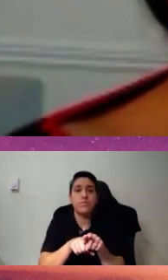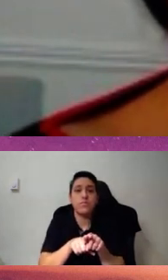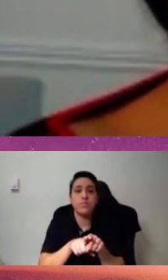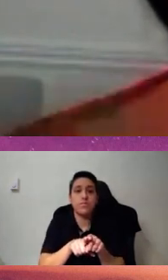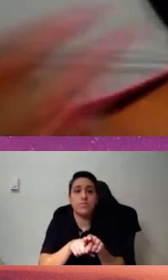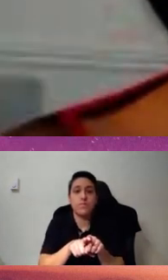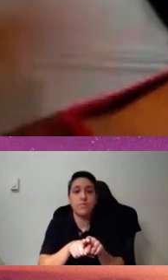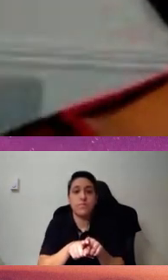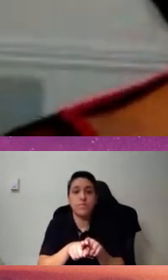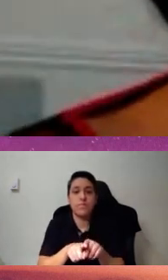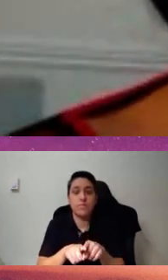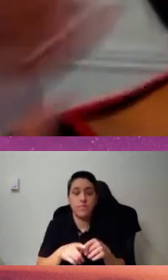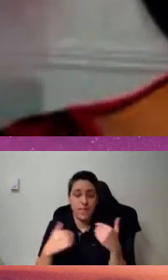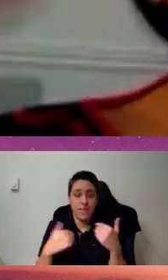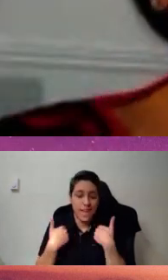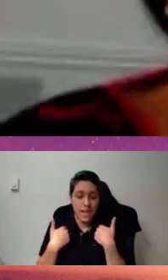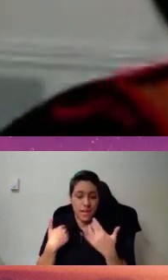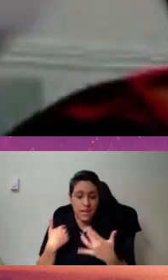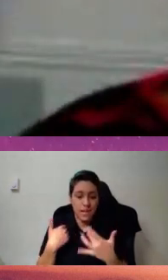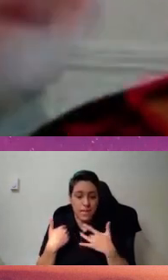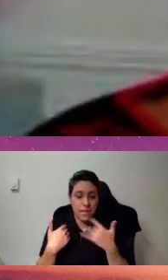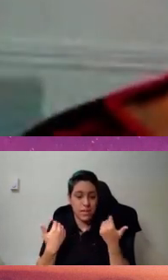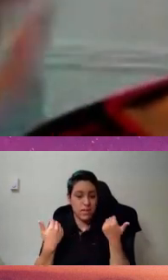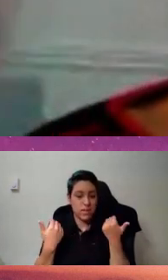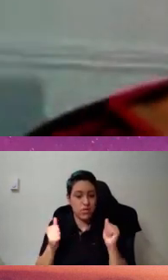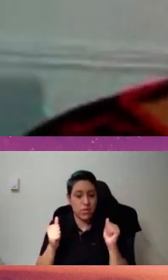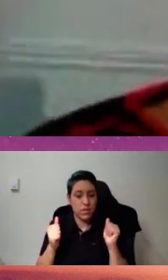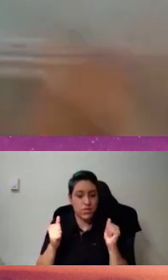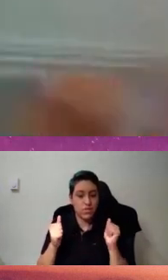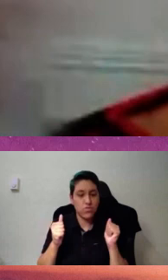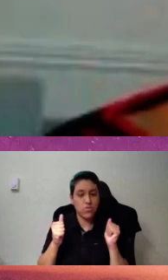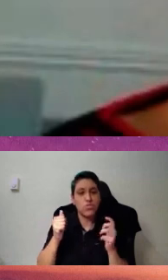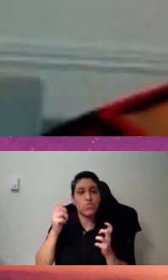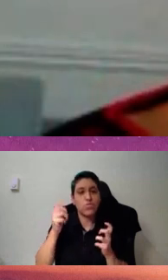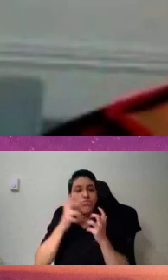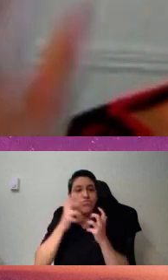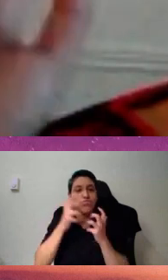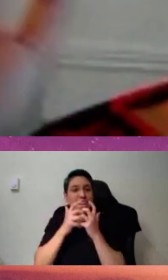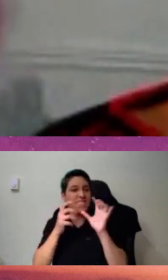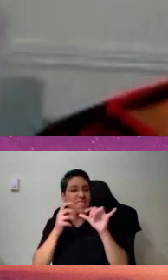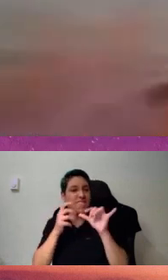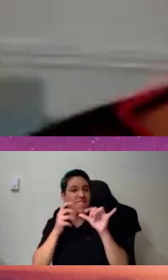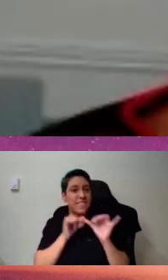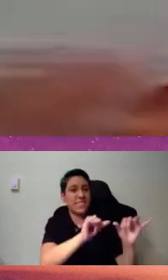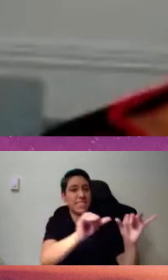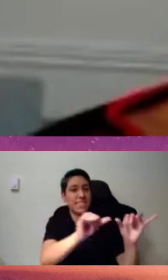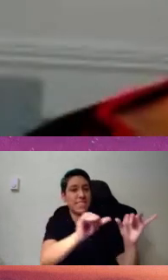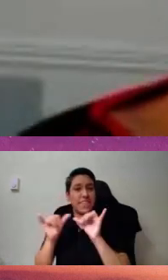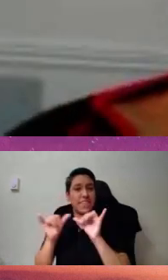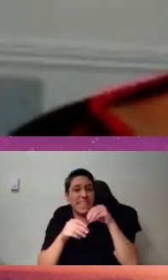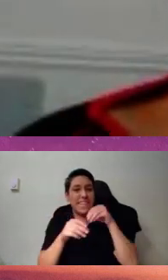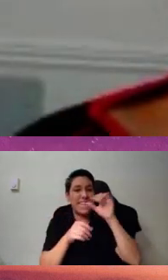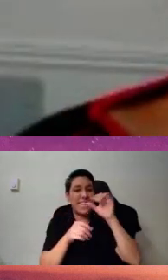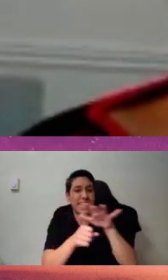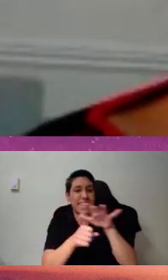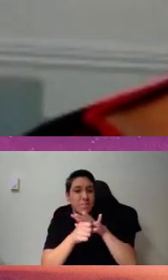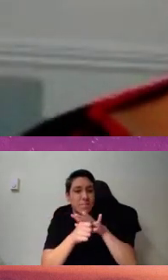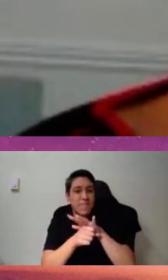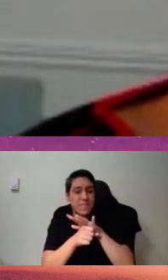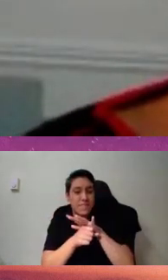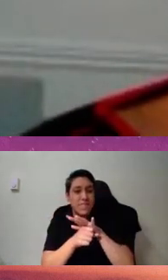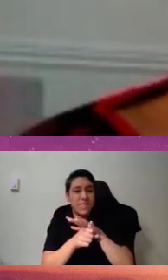feeling of trying to measure up to that standard that's been set by folks in that space, or white people, period, that